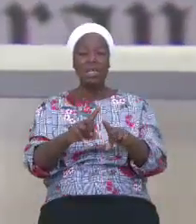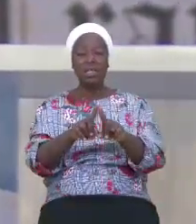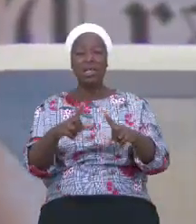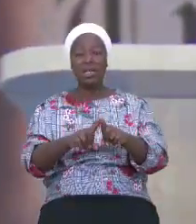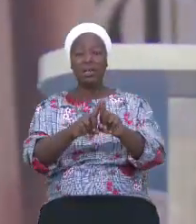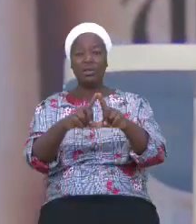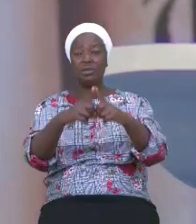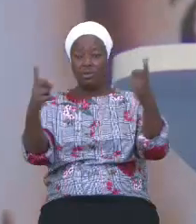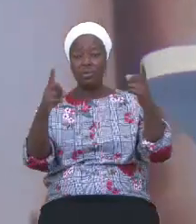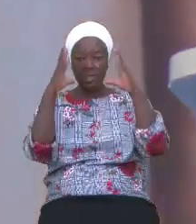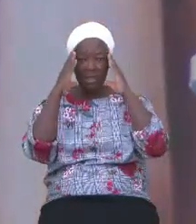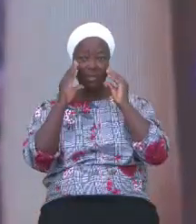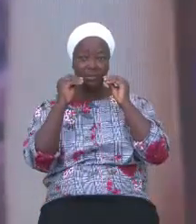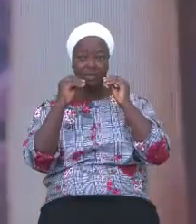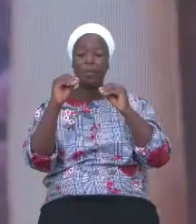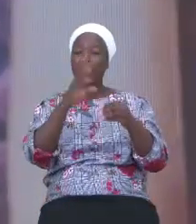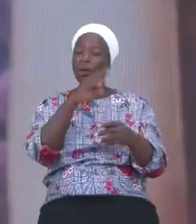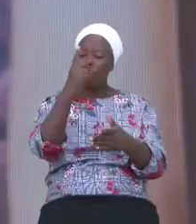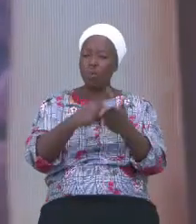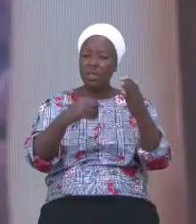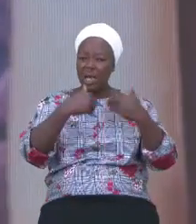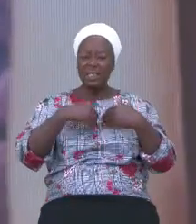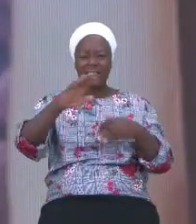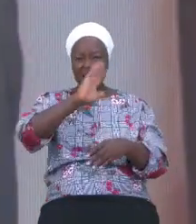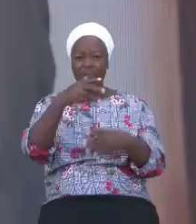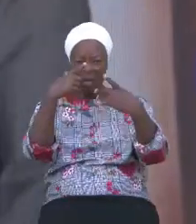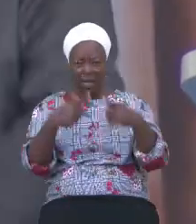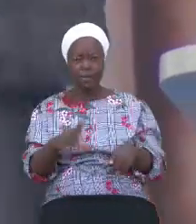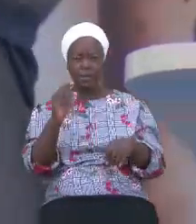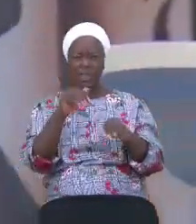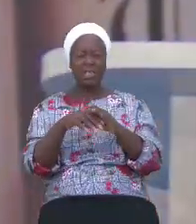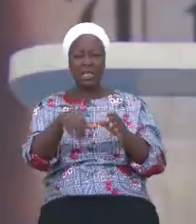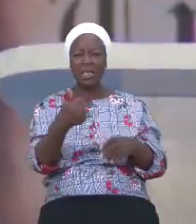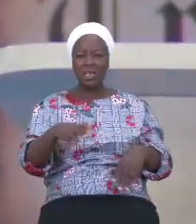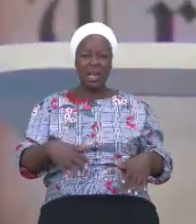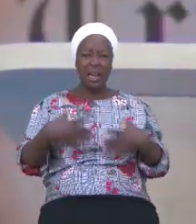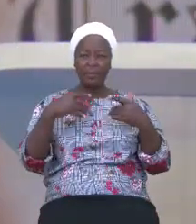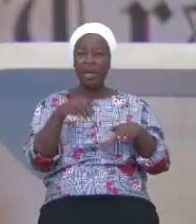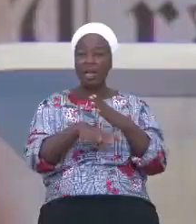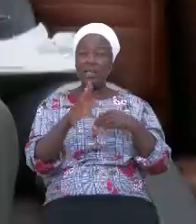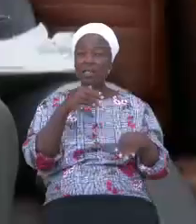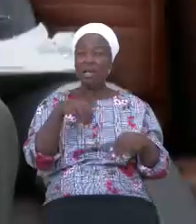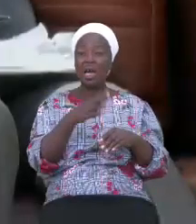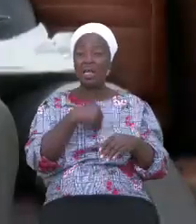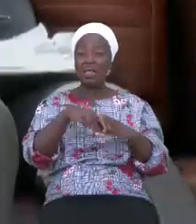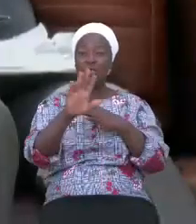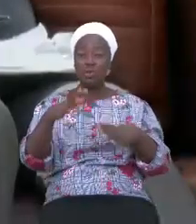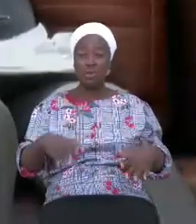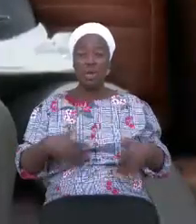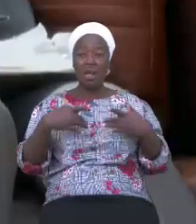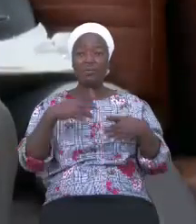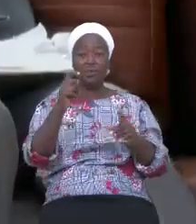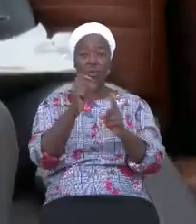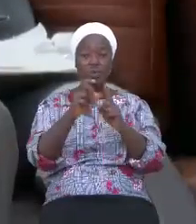different experience, what had never happened in any life and in your life. The word